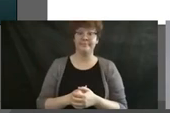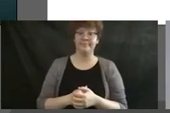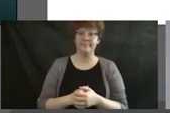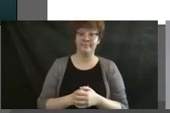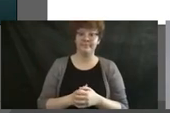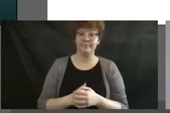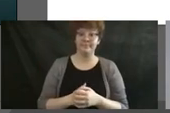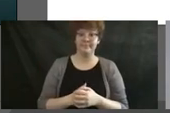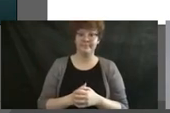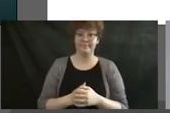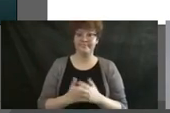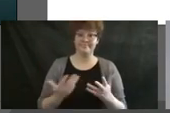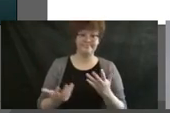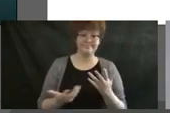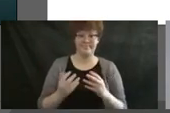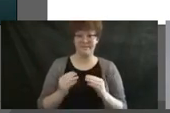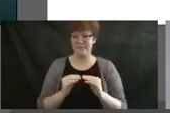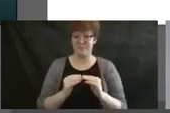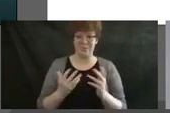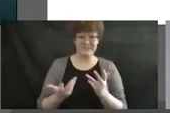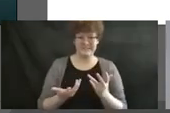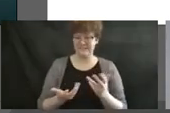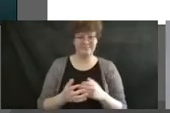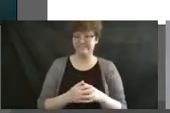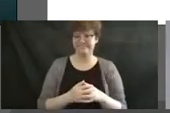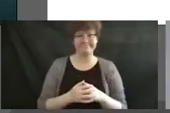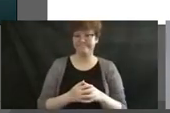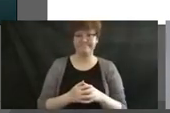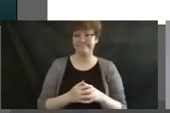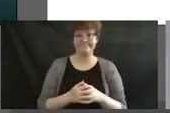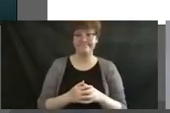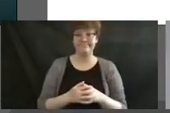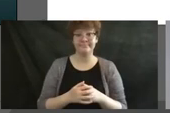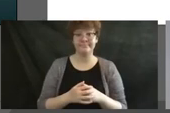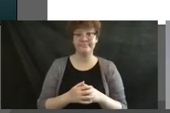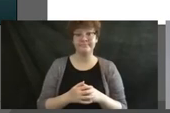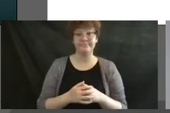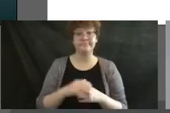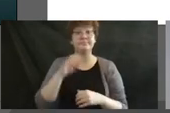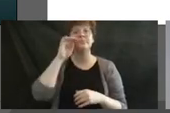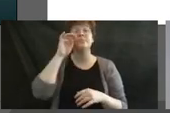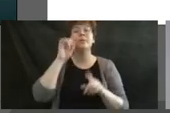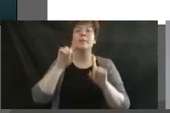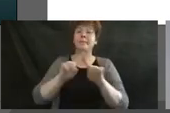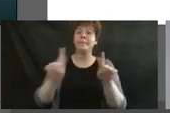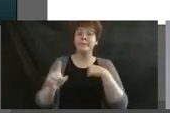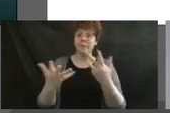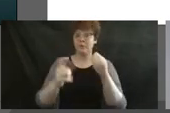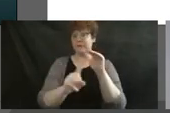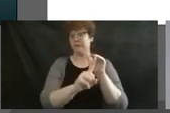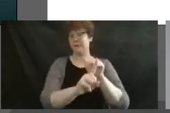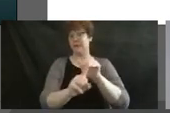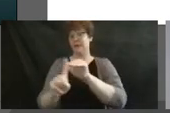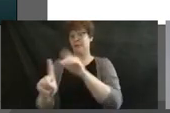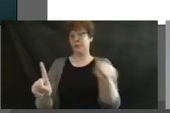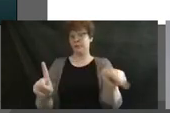I don't know if there's anything more that I have for today, but I do want to remind all of you who have stayed